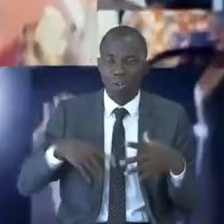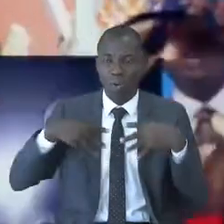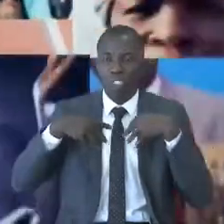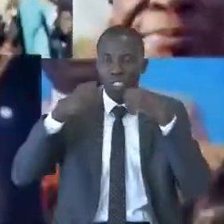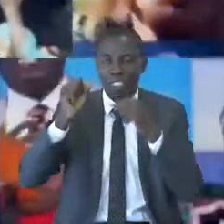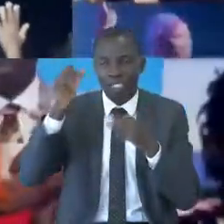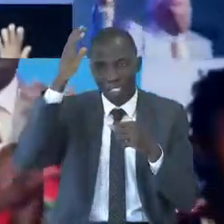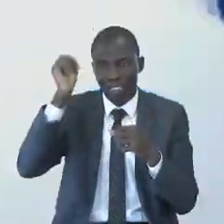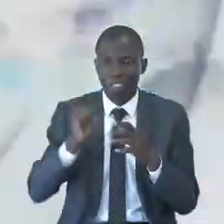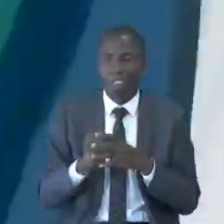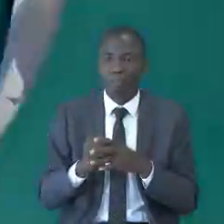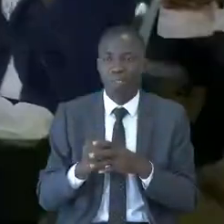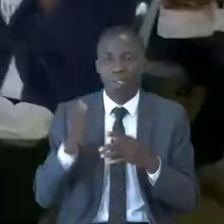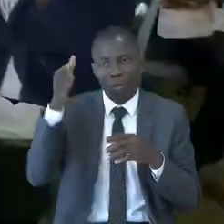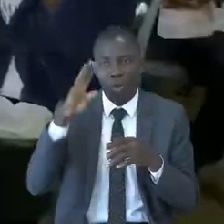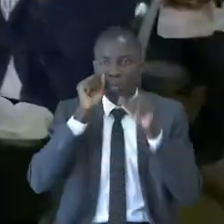all.